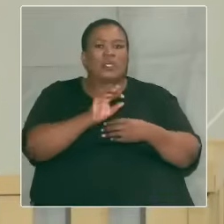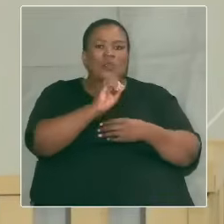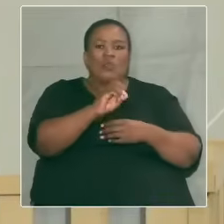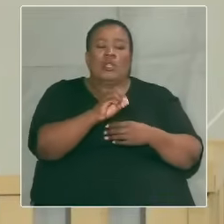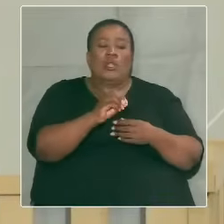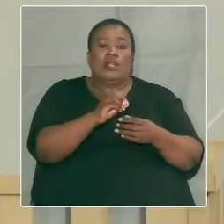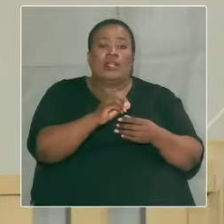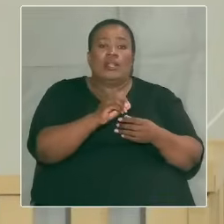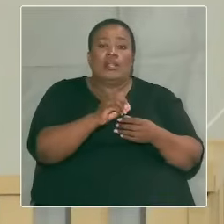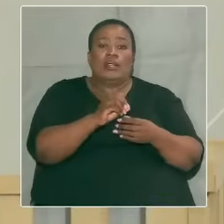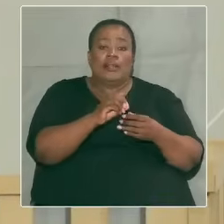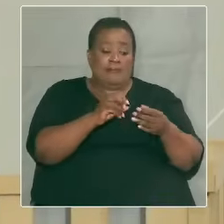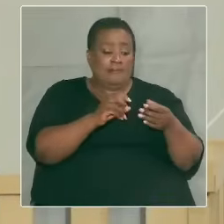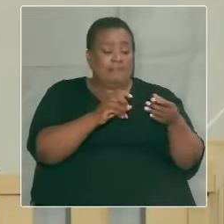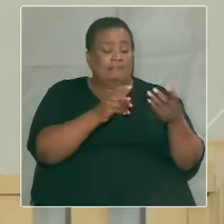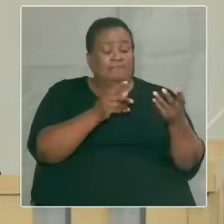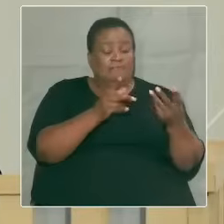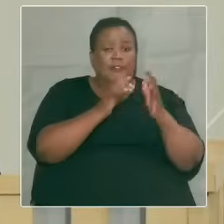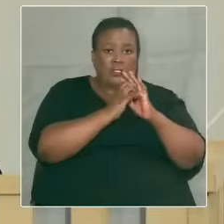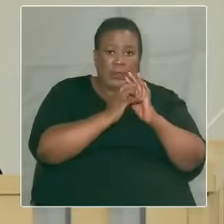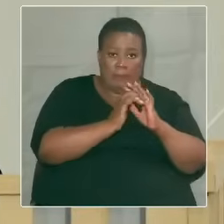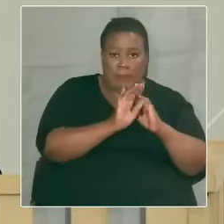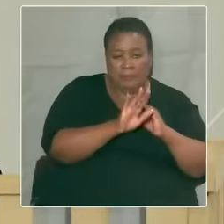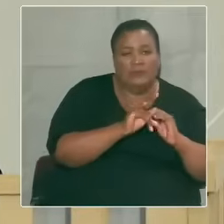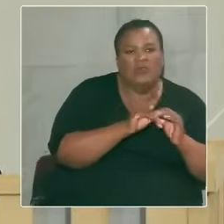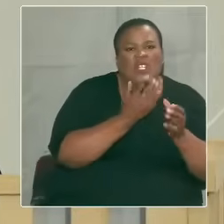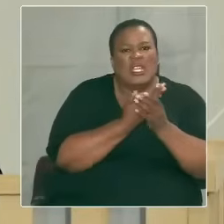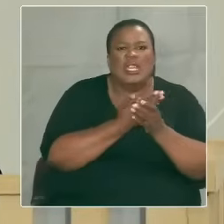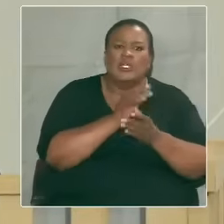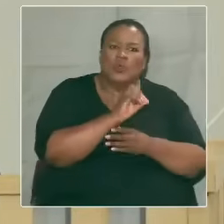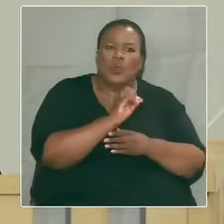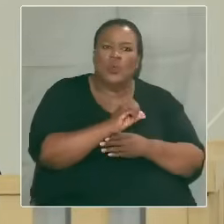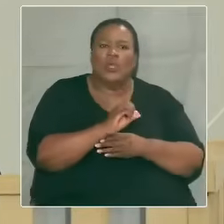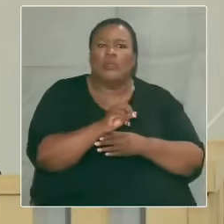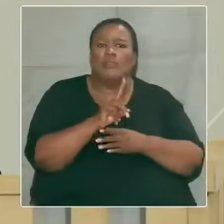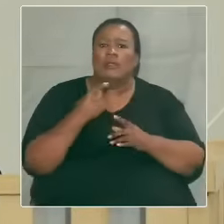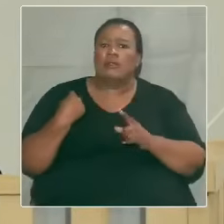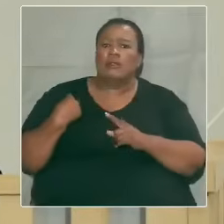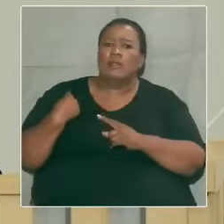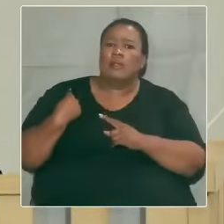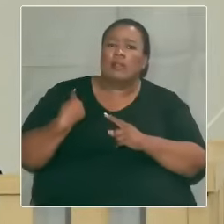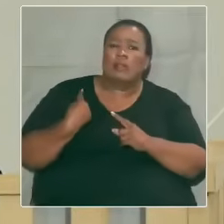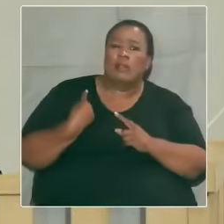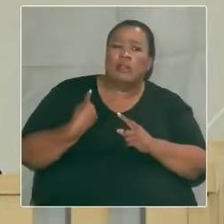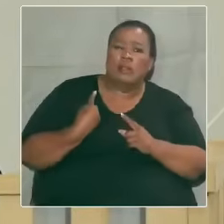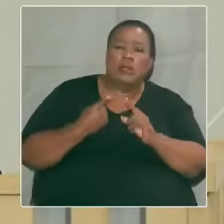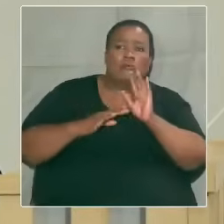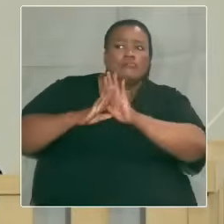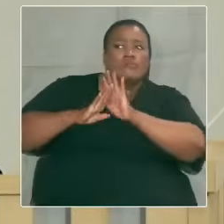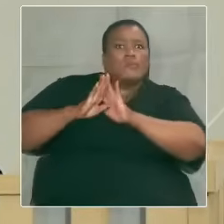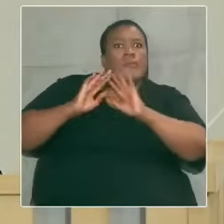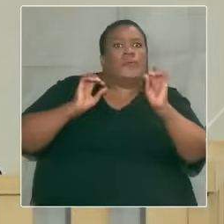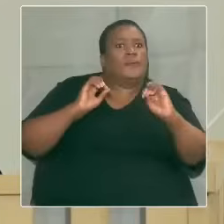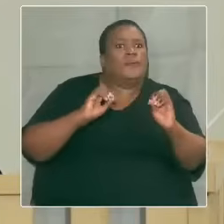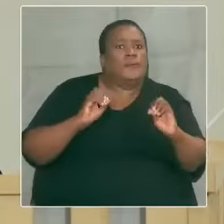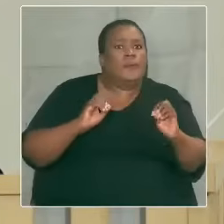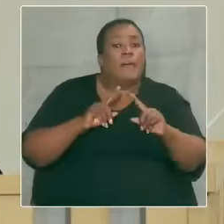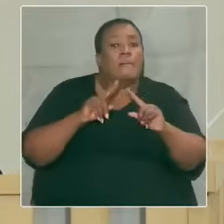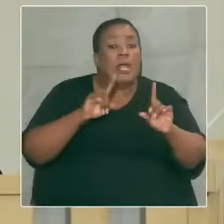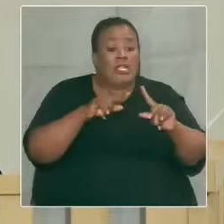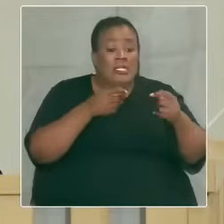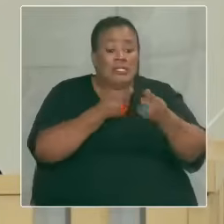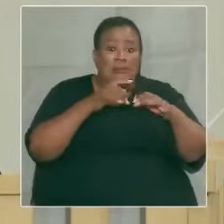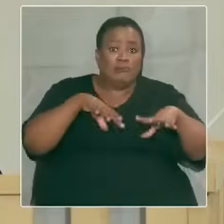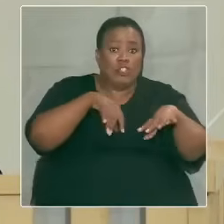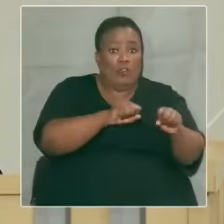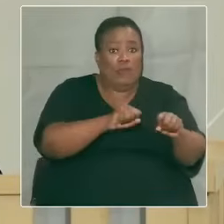been dead with no progress. But once you get this team into that case, you will see